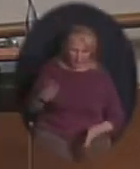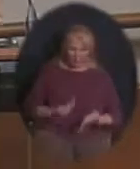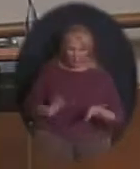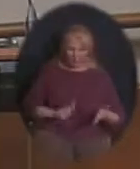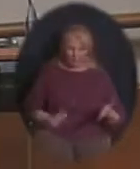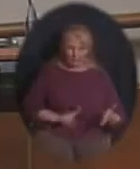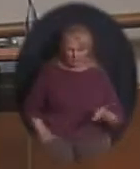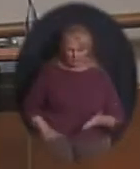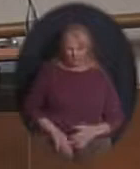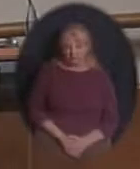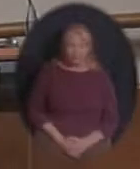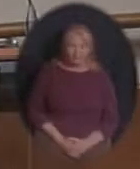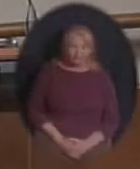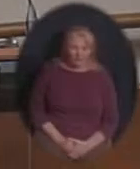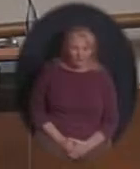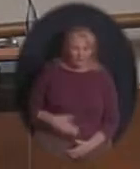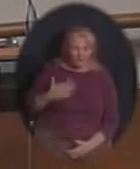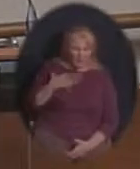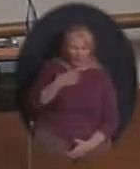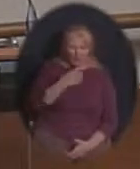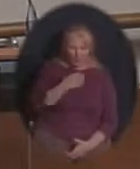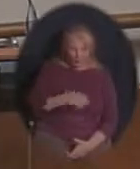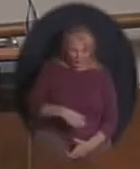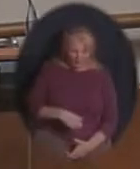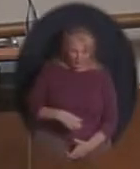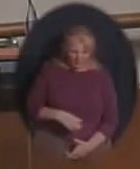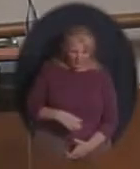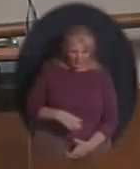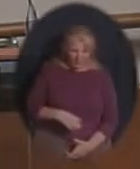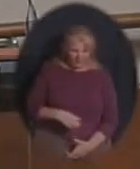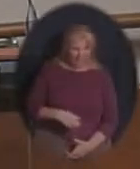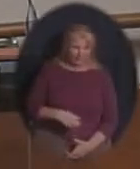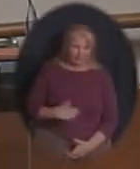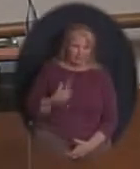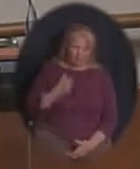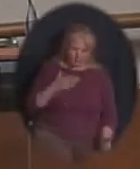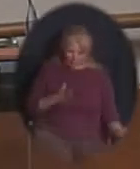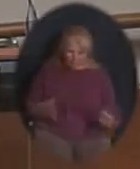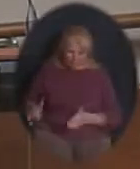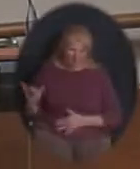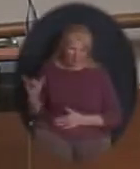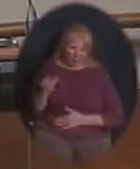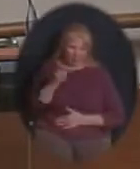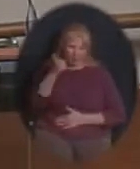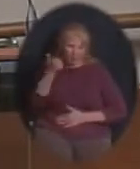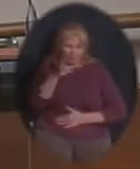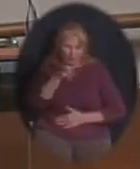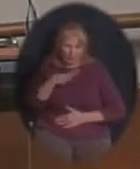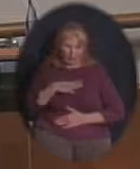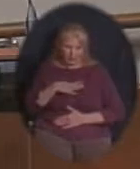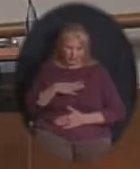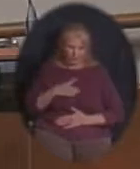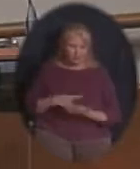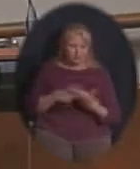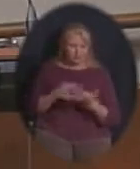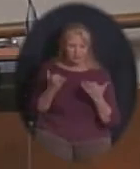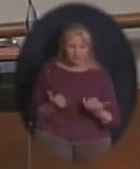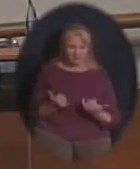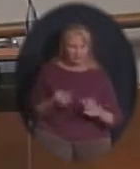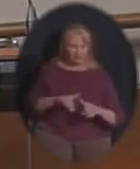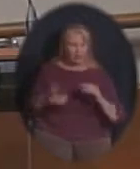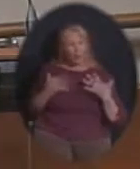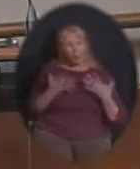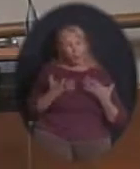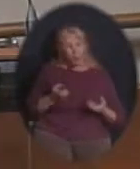that started in the beginning. And I wish I would have been as prepared to be here and talk to you about this. However, I wanted to come